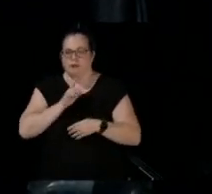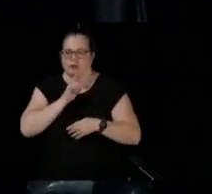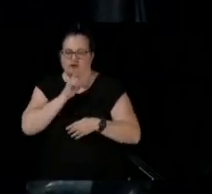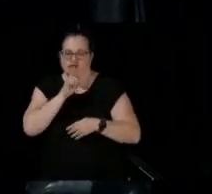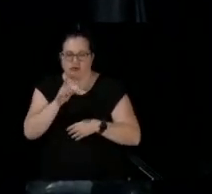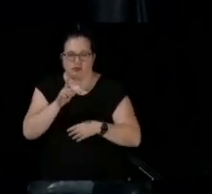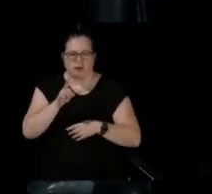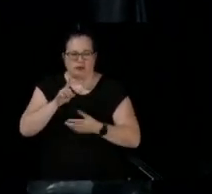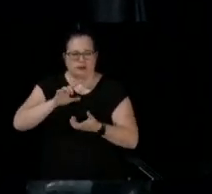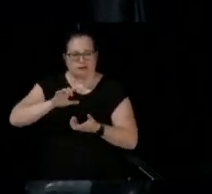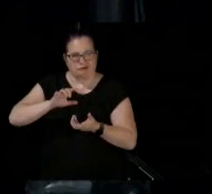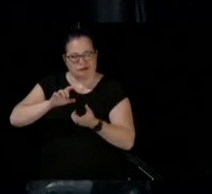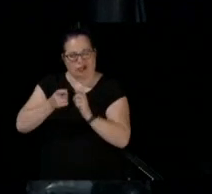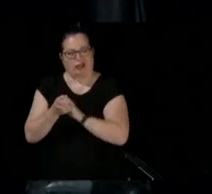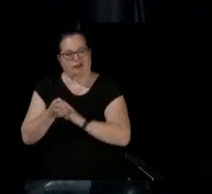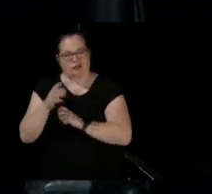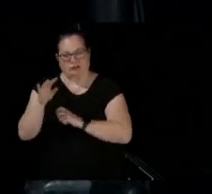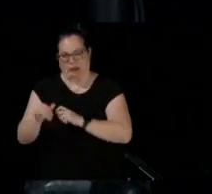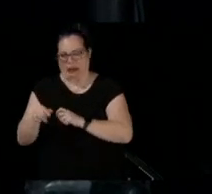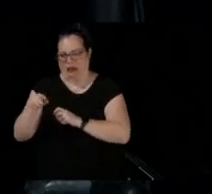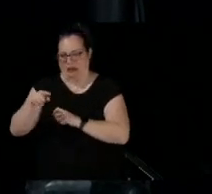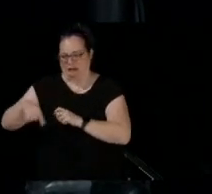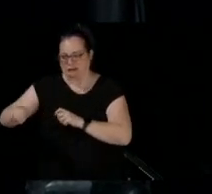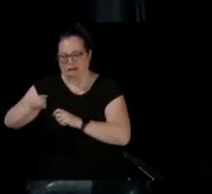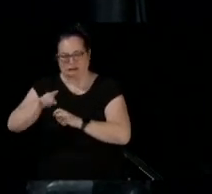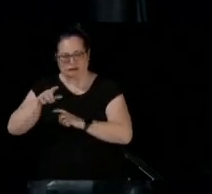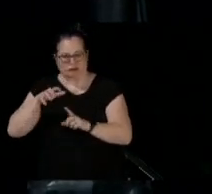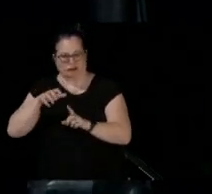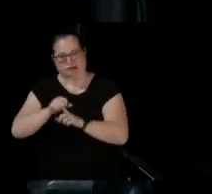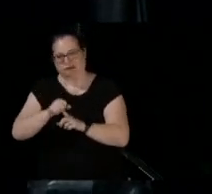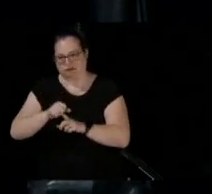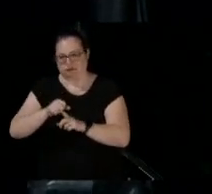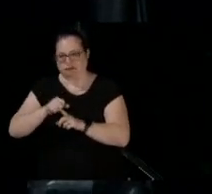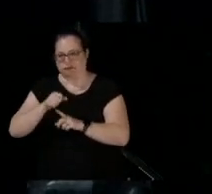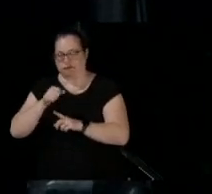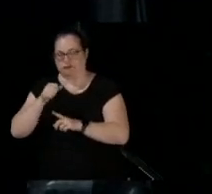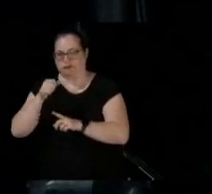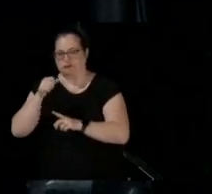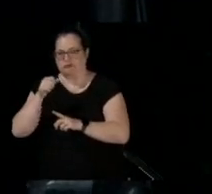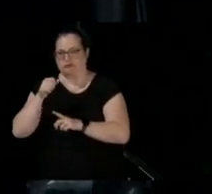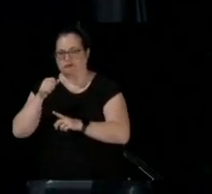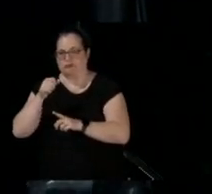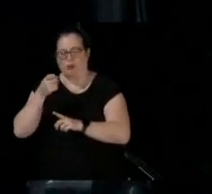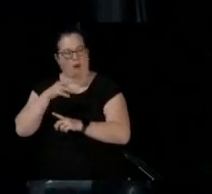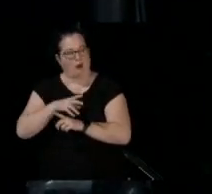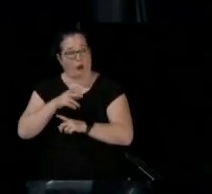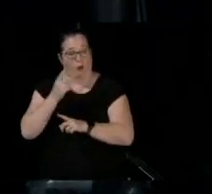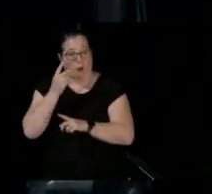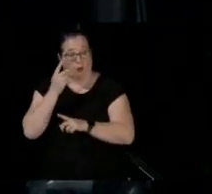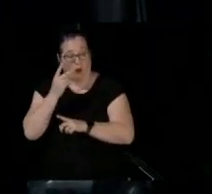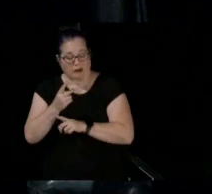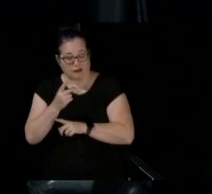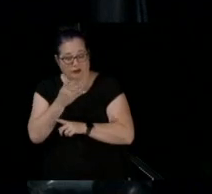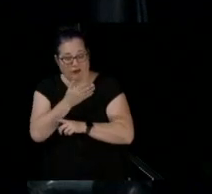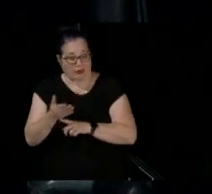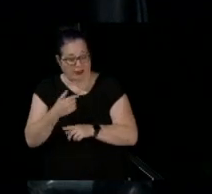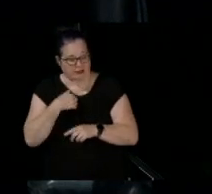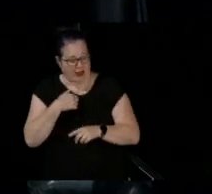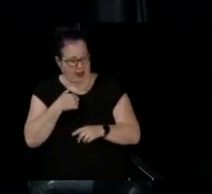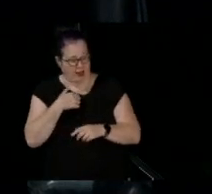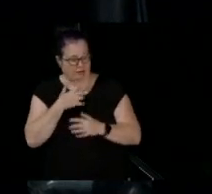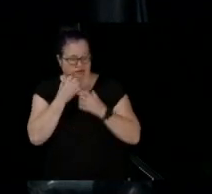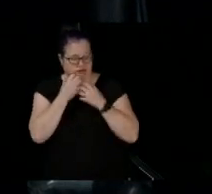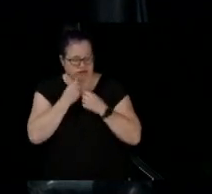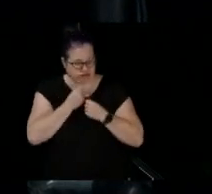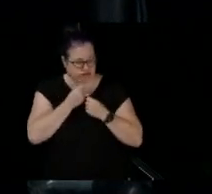twisted by knaves to make a trap for fools, or watch the things you gave your life to broken